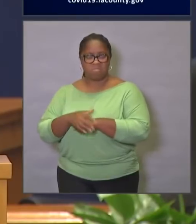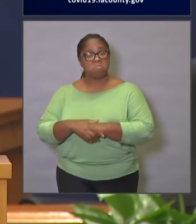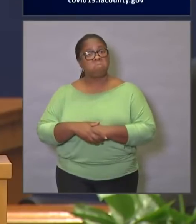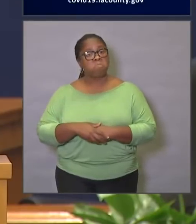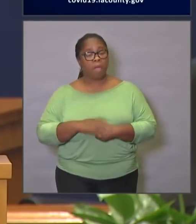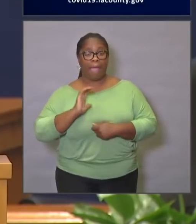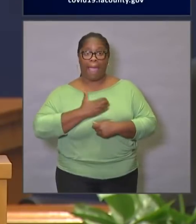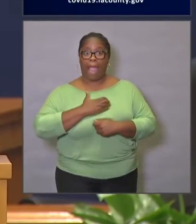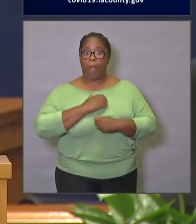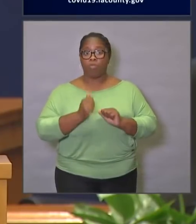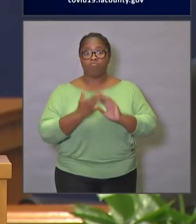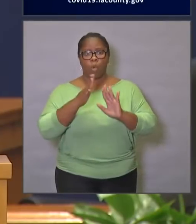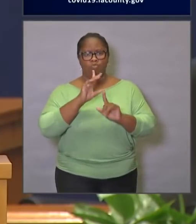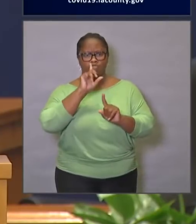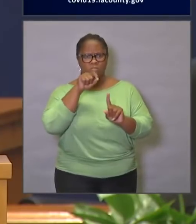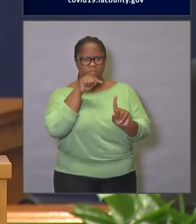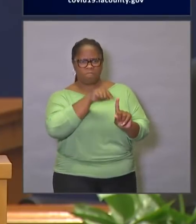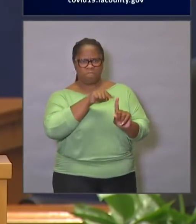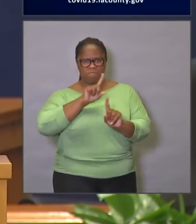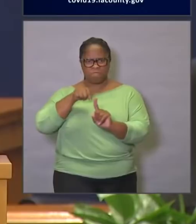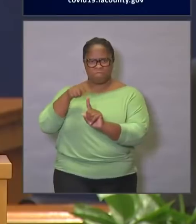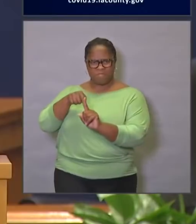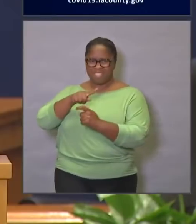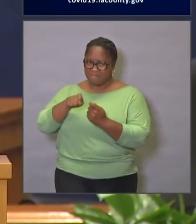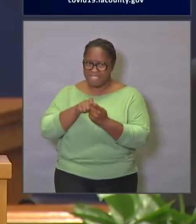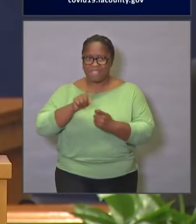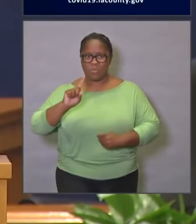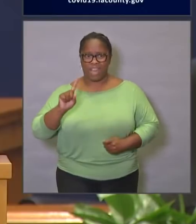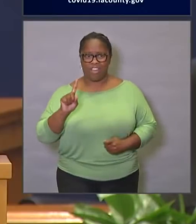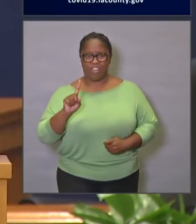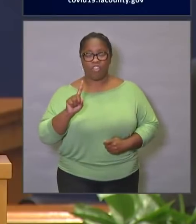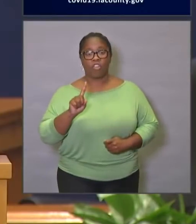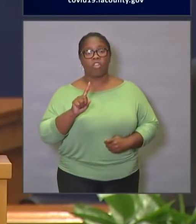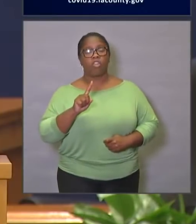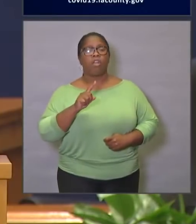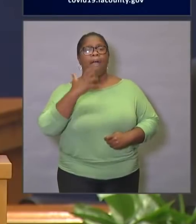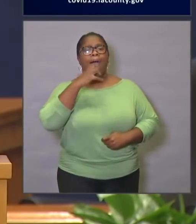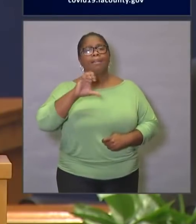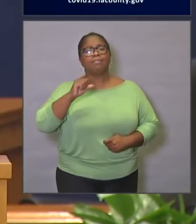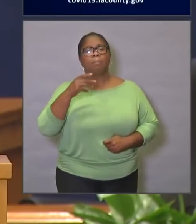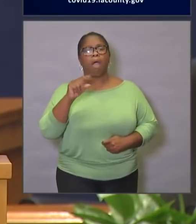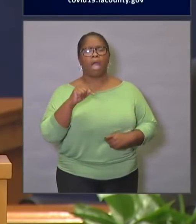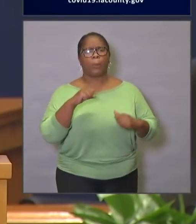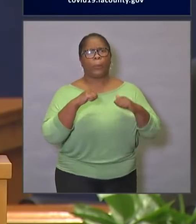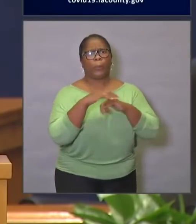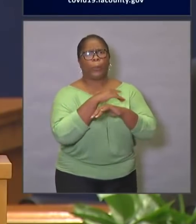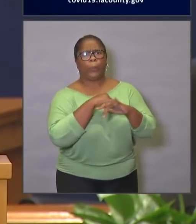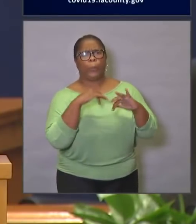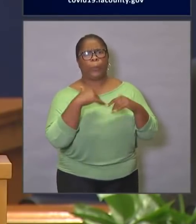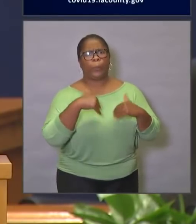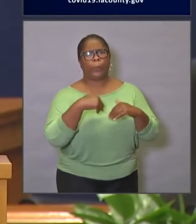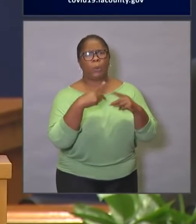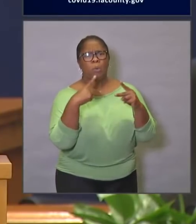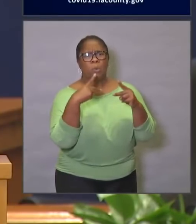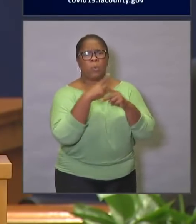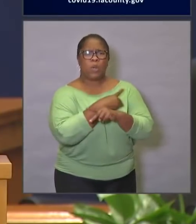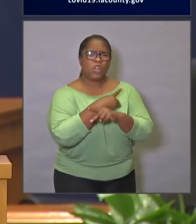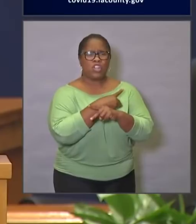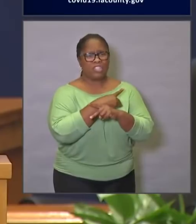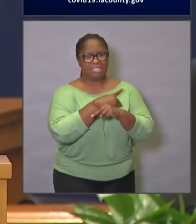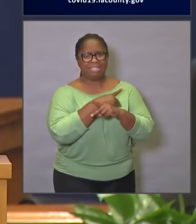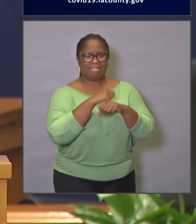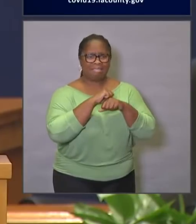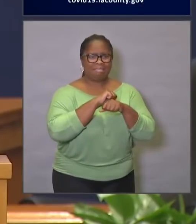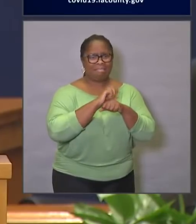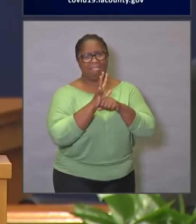very specific and targeted in this expansion. We are focusing on hotspot areas, those communities that have been demonstrated